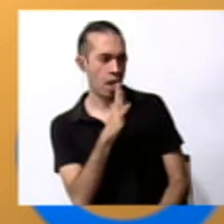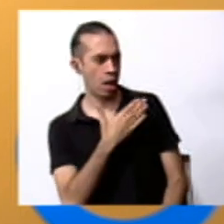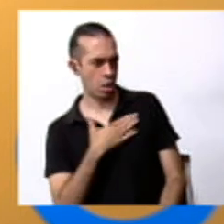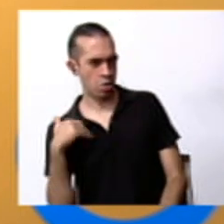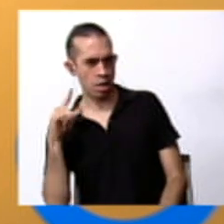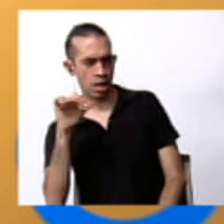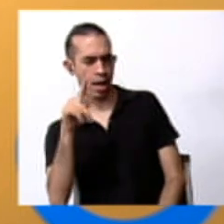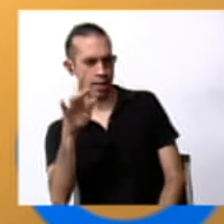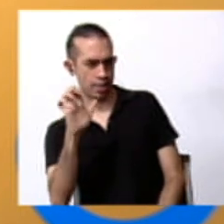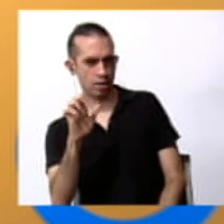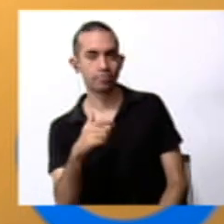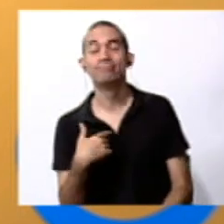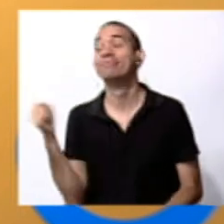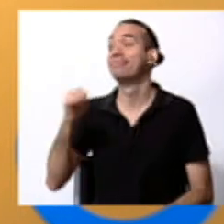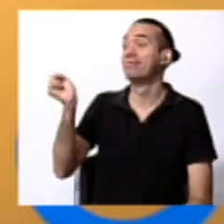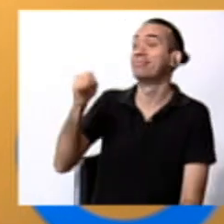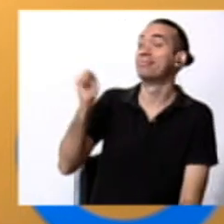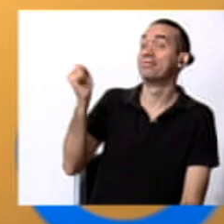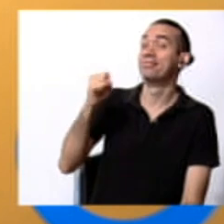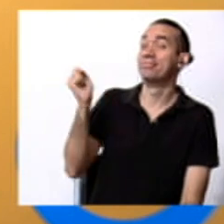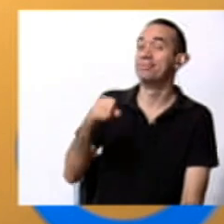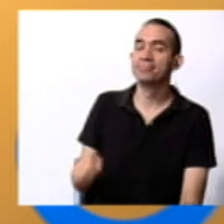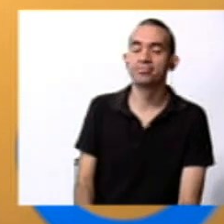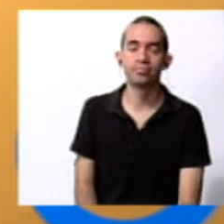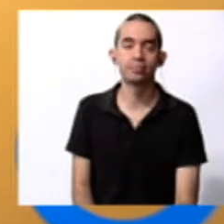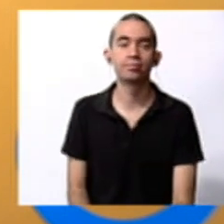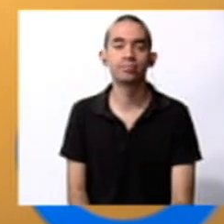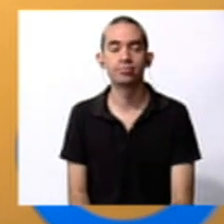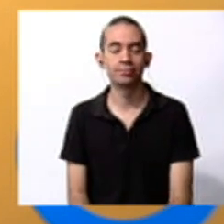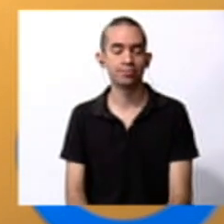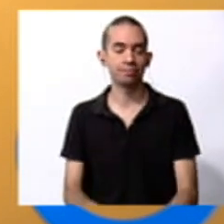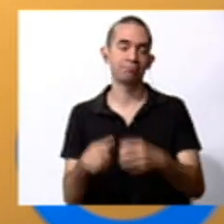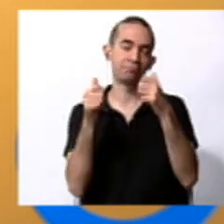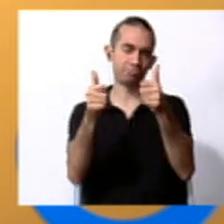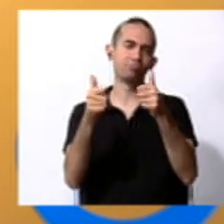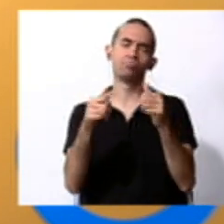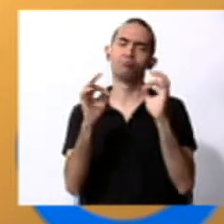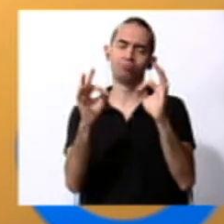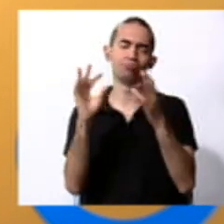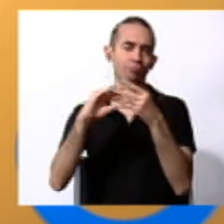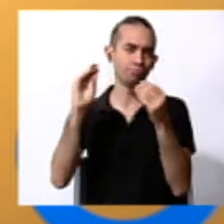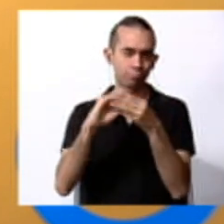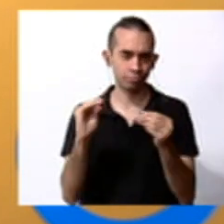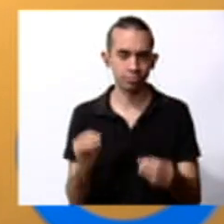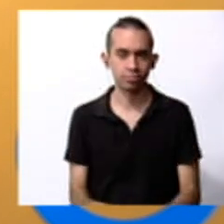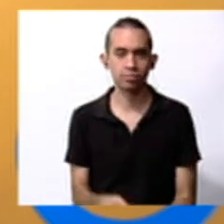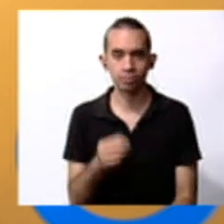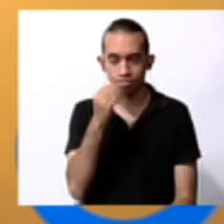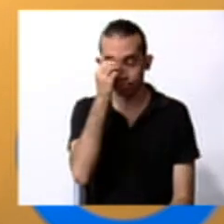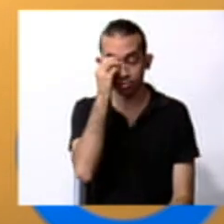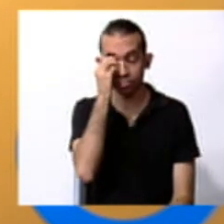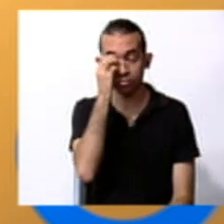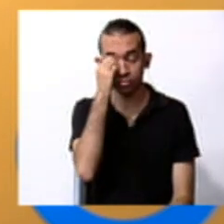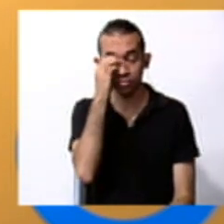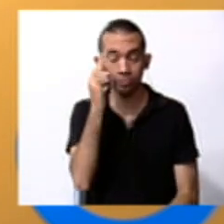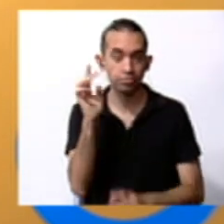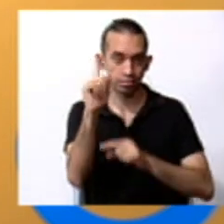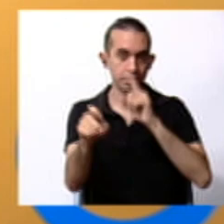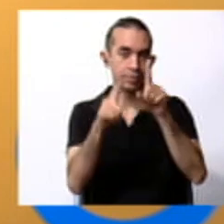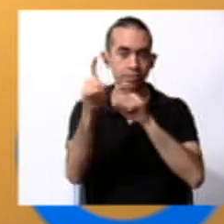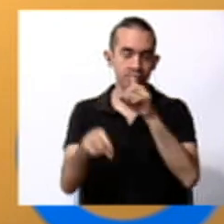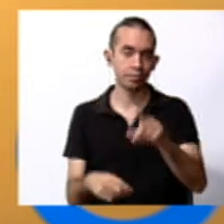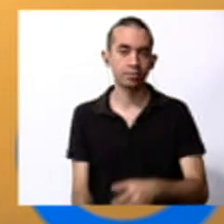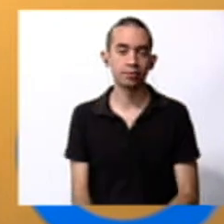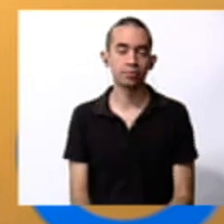Zoe? Yes, I did. Very good. That was a really nice story. Now, we have some questions for